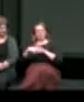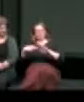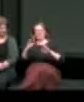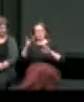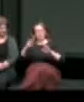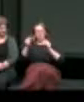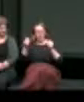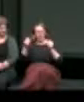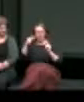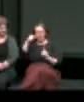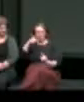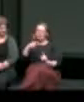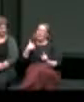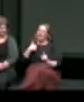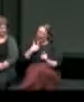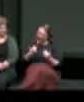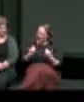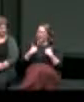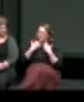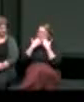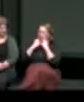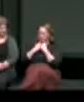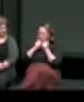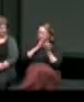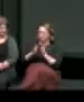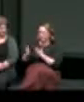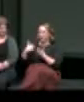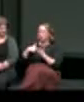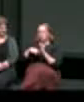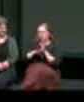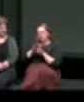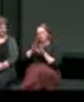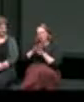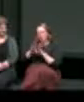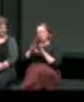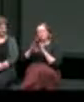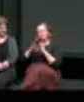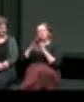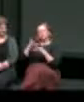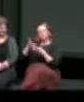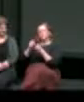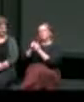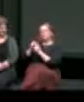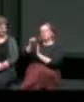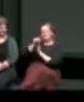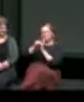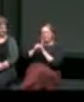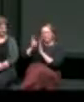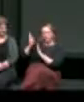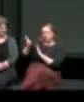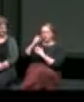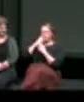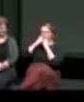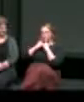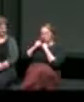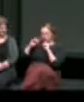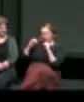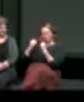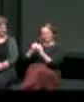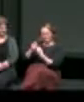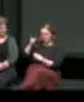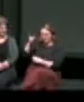actually have a conservation plan that we developed in coordination with the State Historic Preservation Office